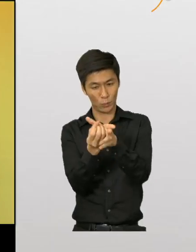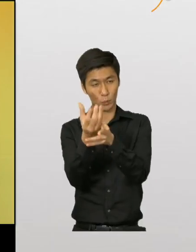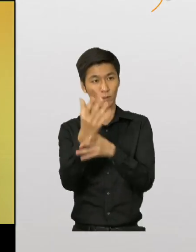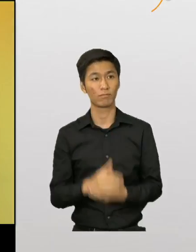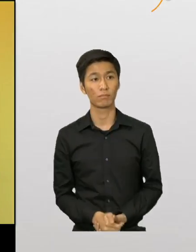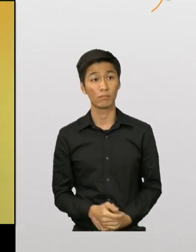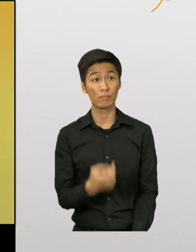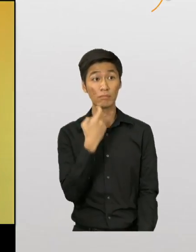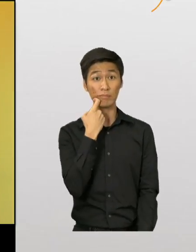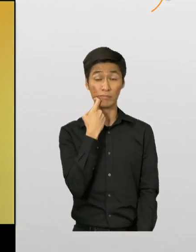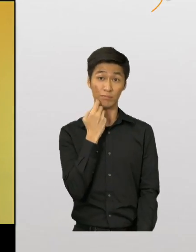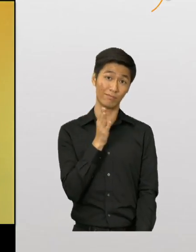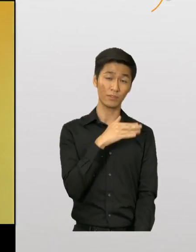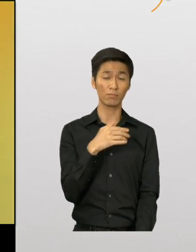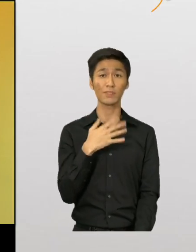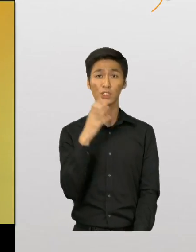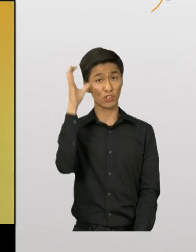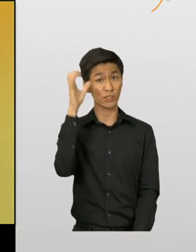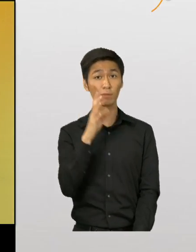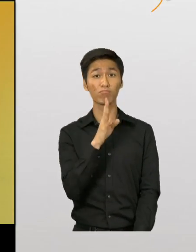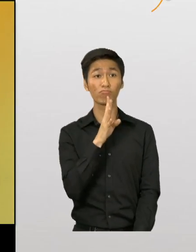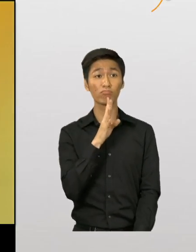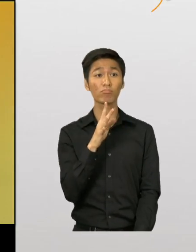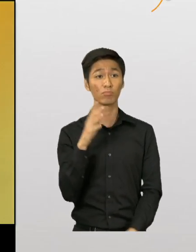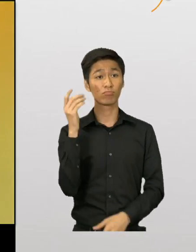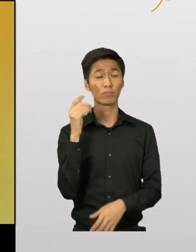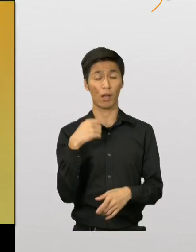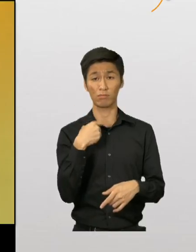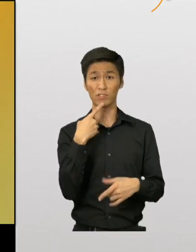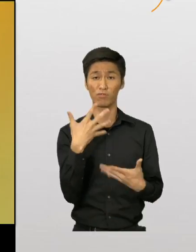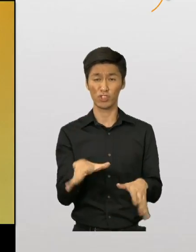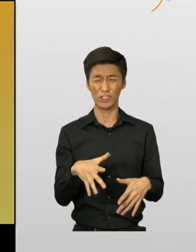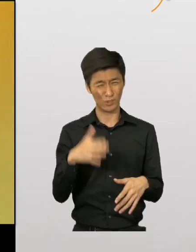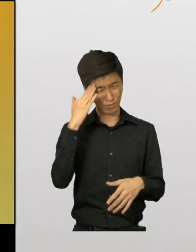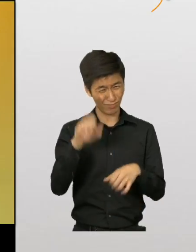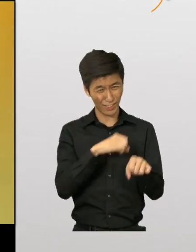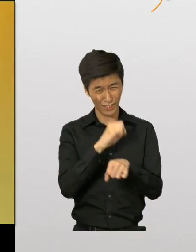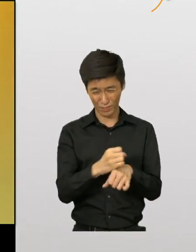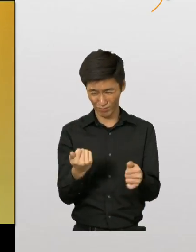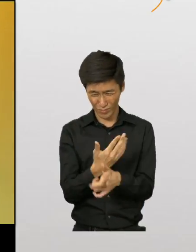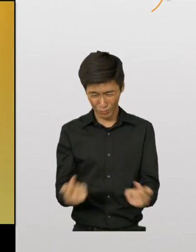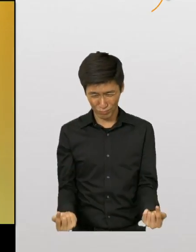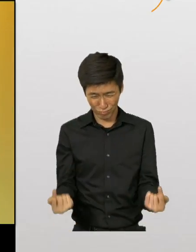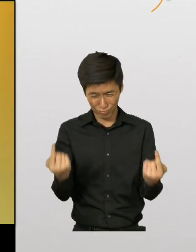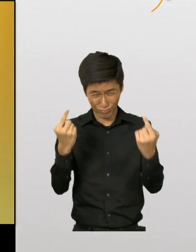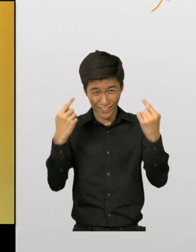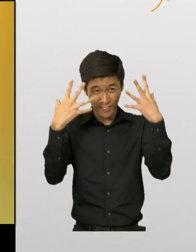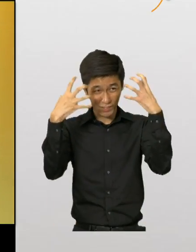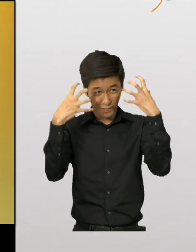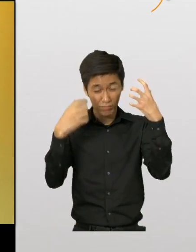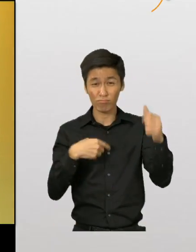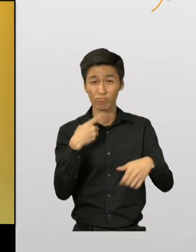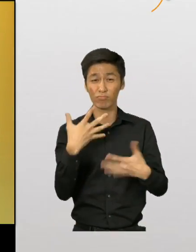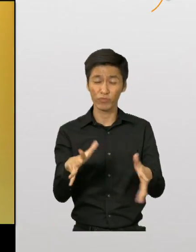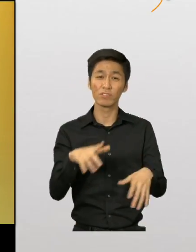Earlier, in my Chinese speech, I spoke about cost of living pressures, what causes them, what the government is doing, and how you